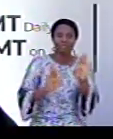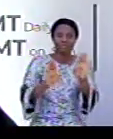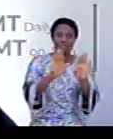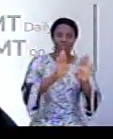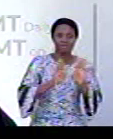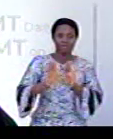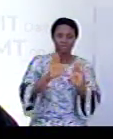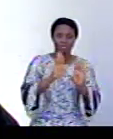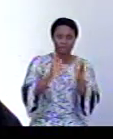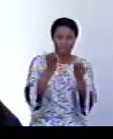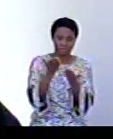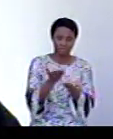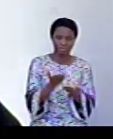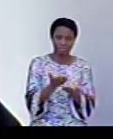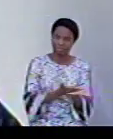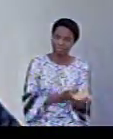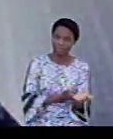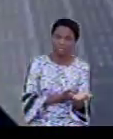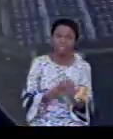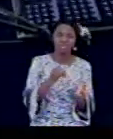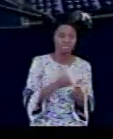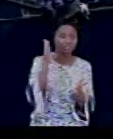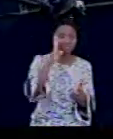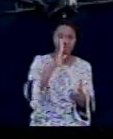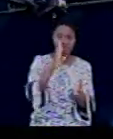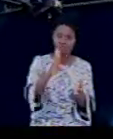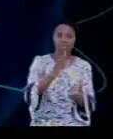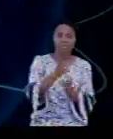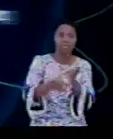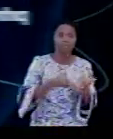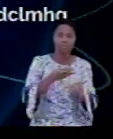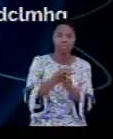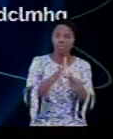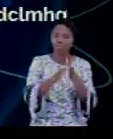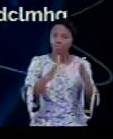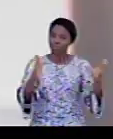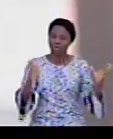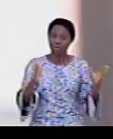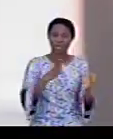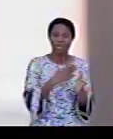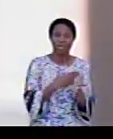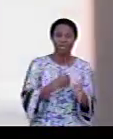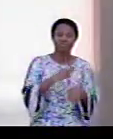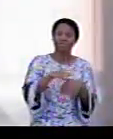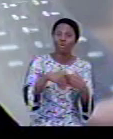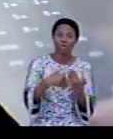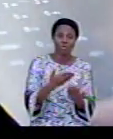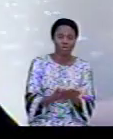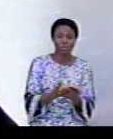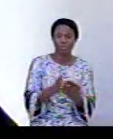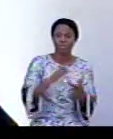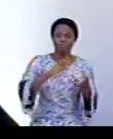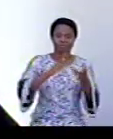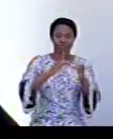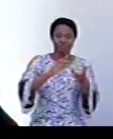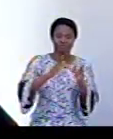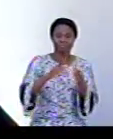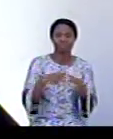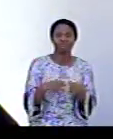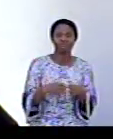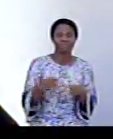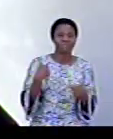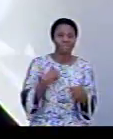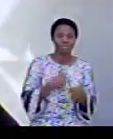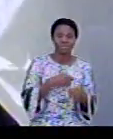and it's going to be broadcast worldwide via satellite and on all social media platforms. We're going to be seeking God